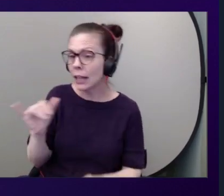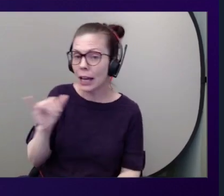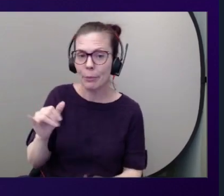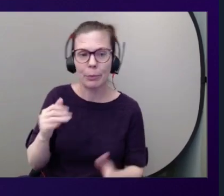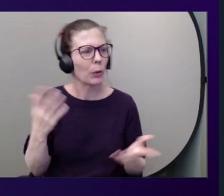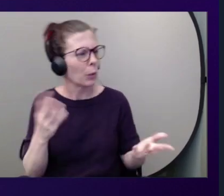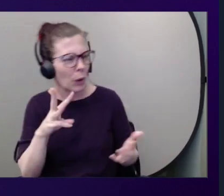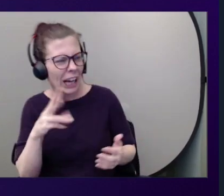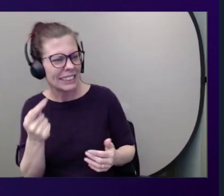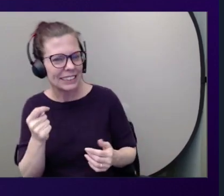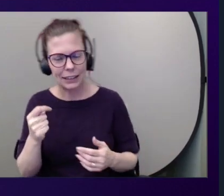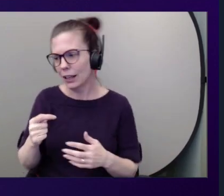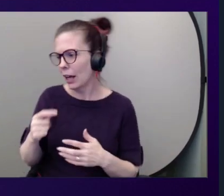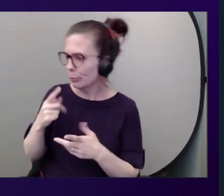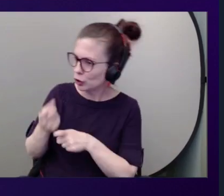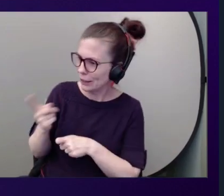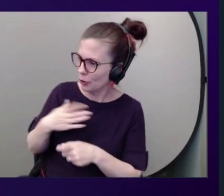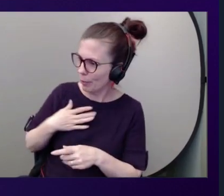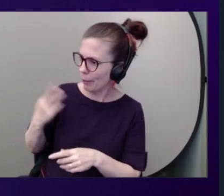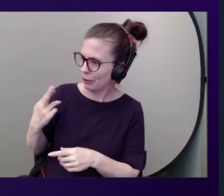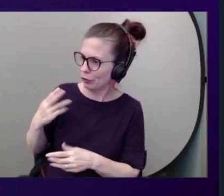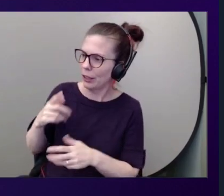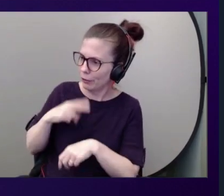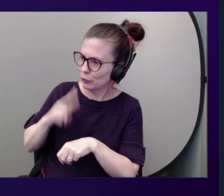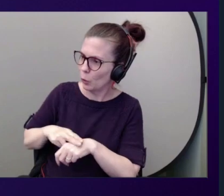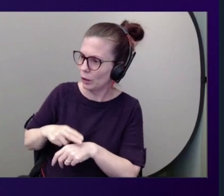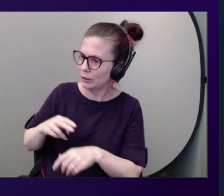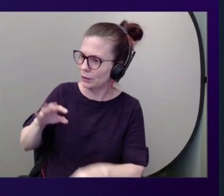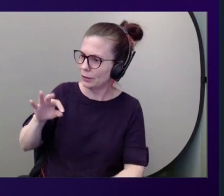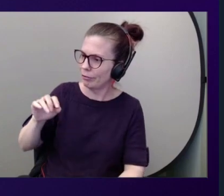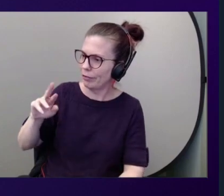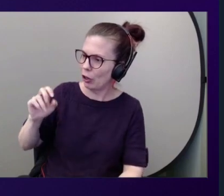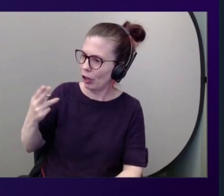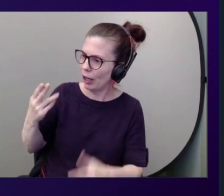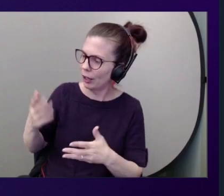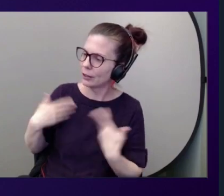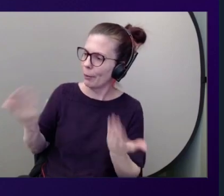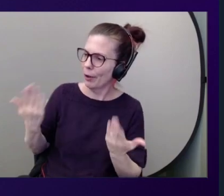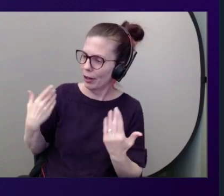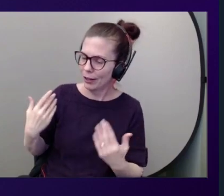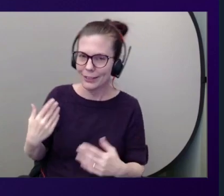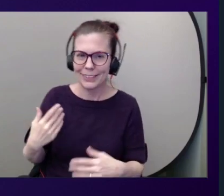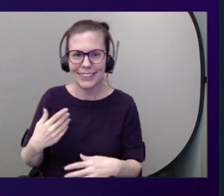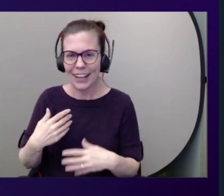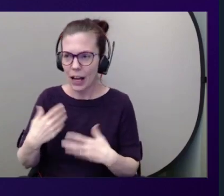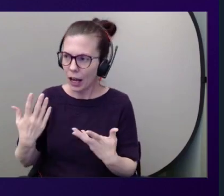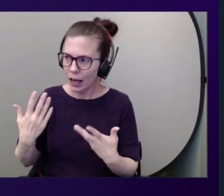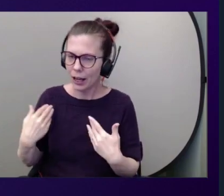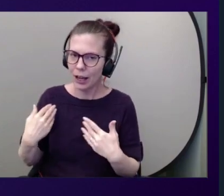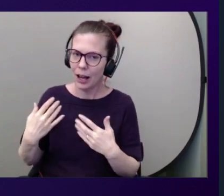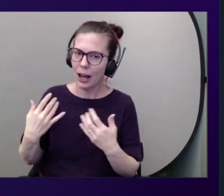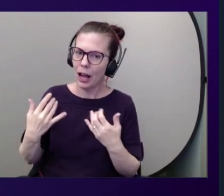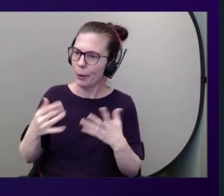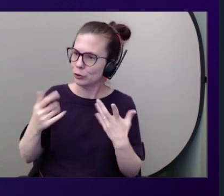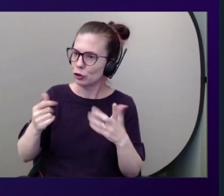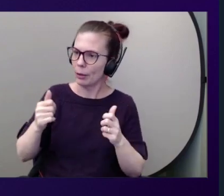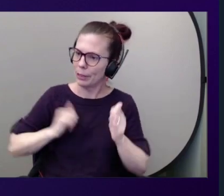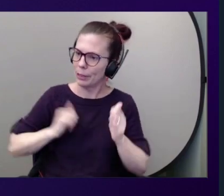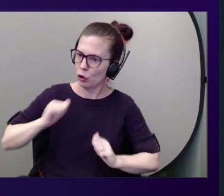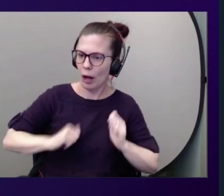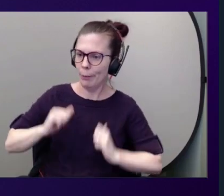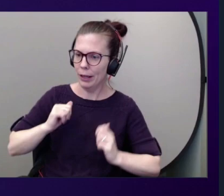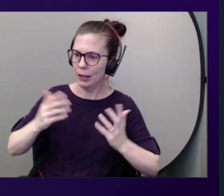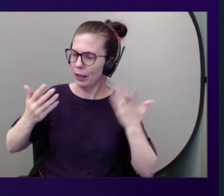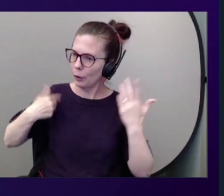just kidding. You're my best friend. I was gonna say. Of course, Farrah. Of course. Come on. I'm playing up the drama, you know? Like, we got to